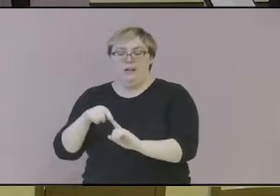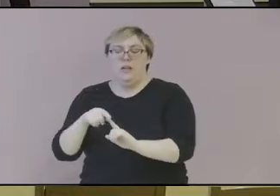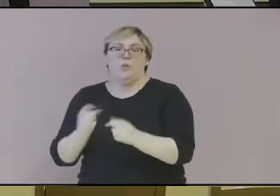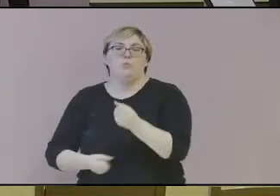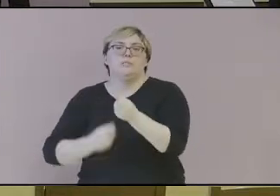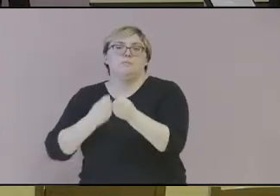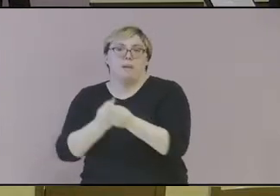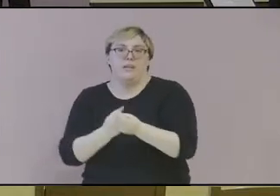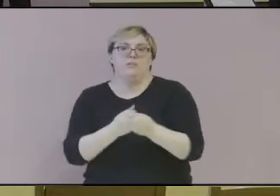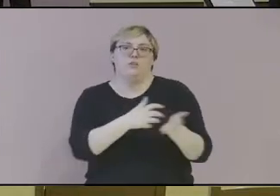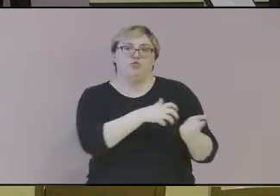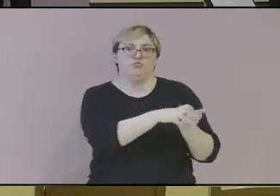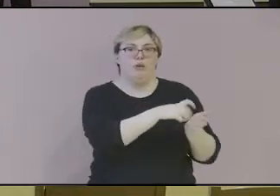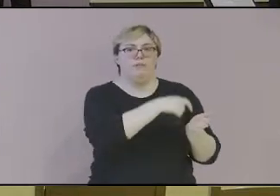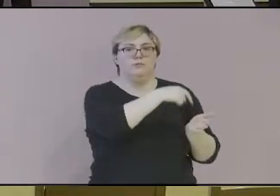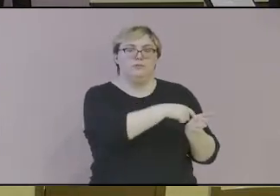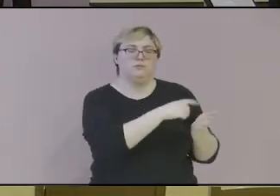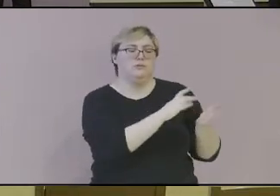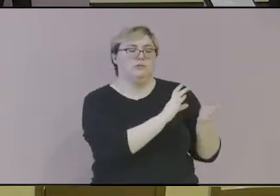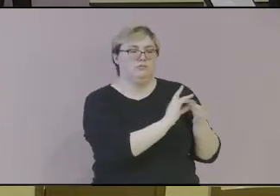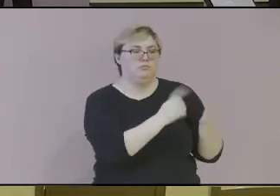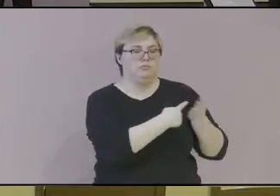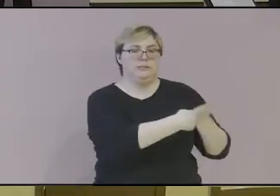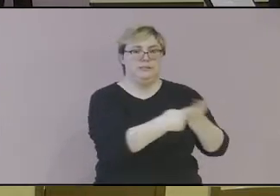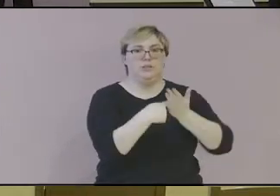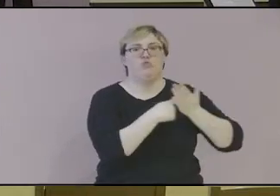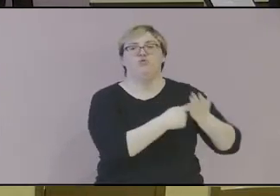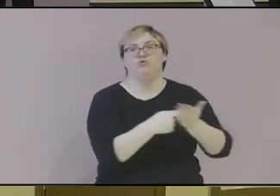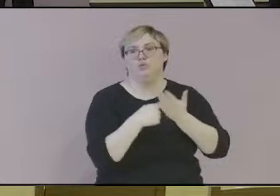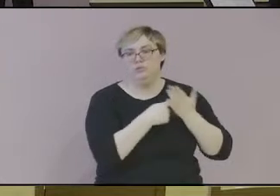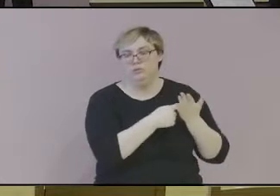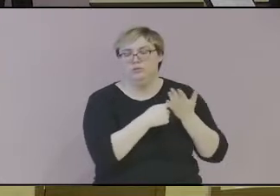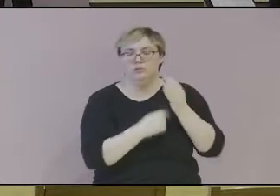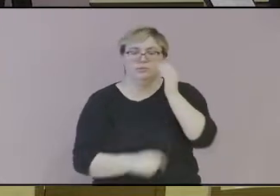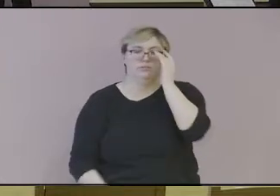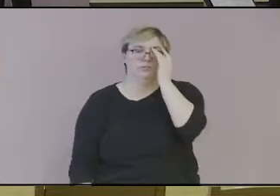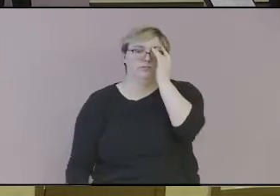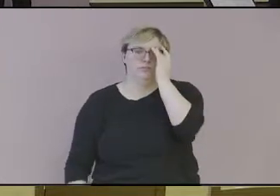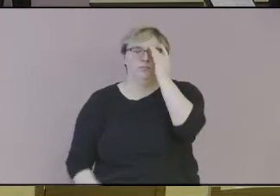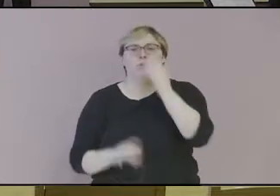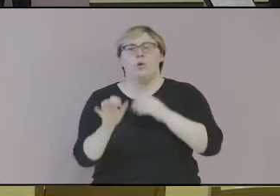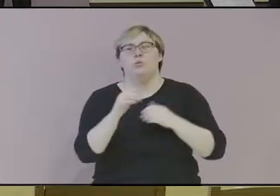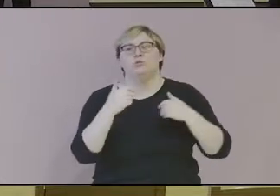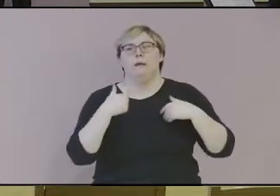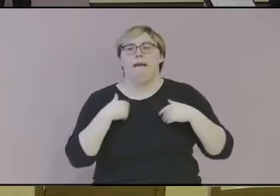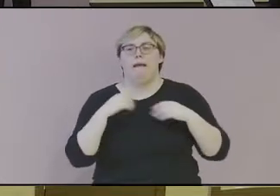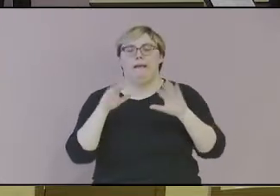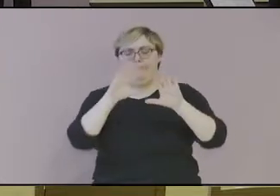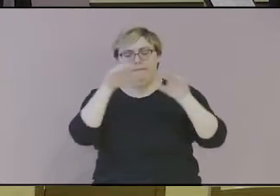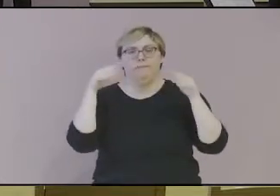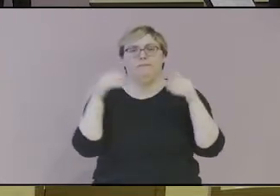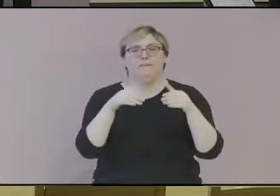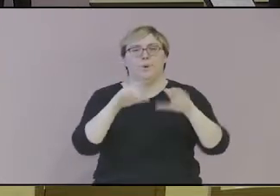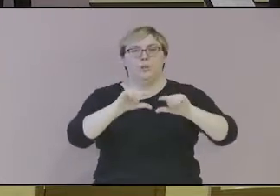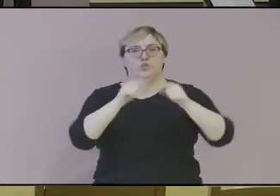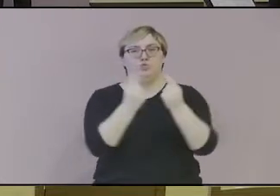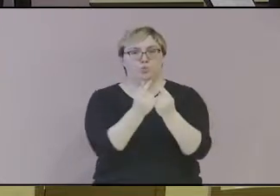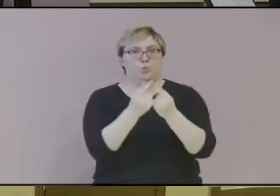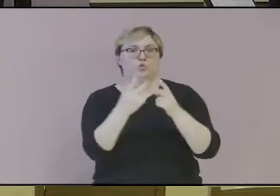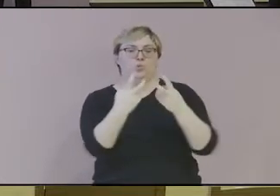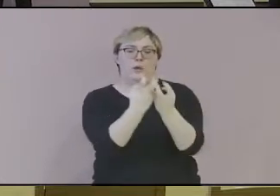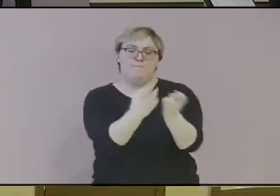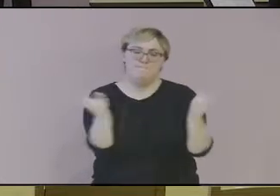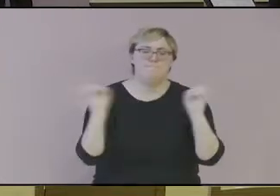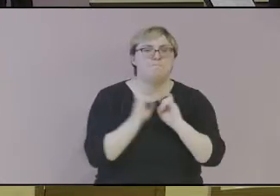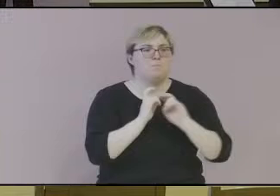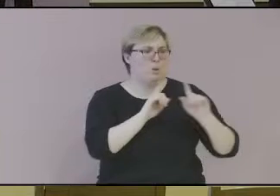public commentary, as well as focus group sessions organized by the task force and the research group they hired. Very